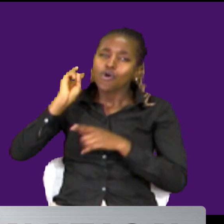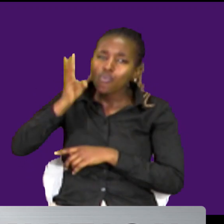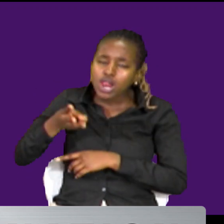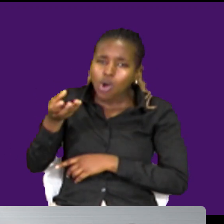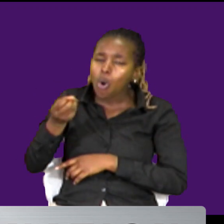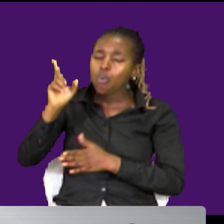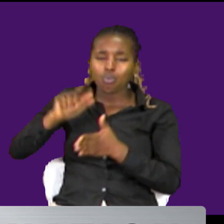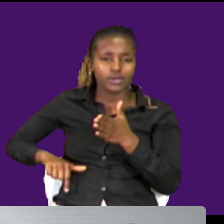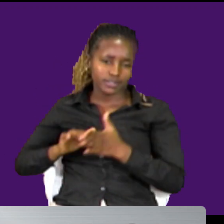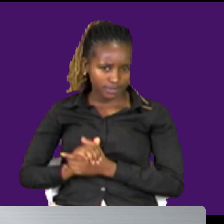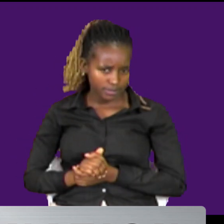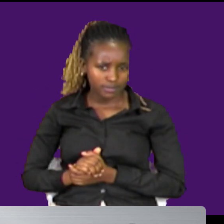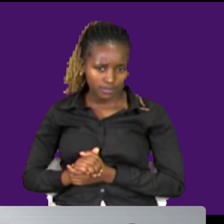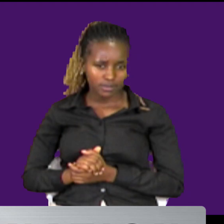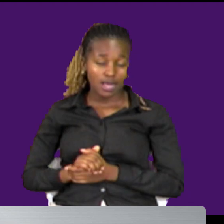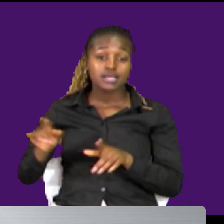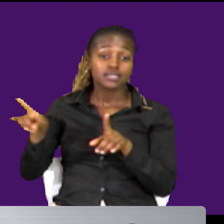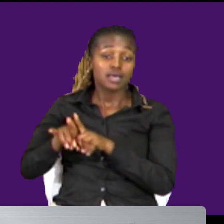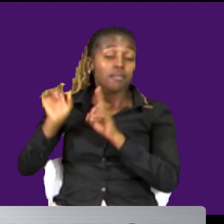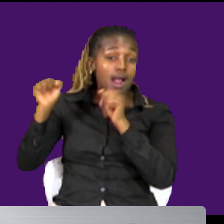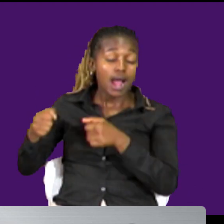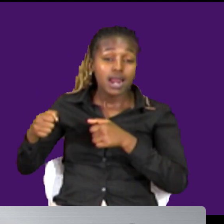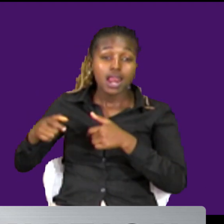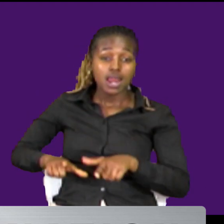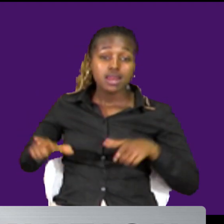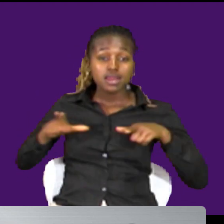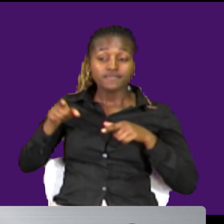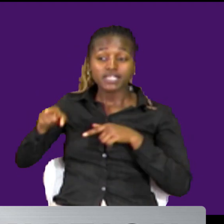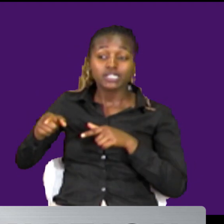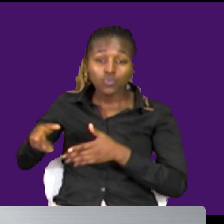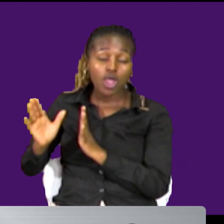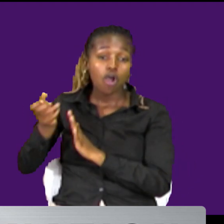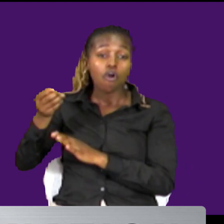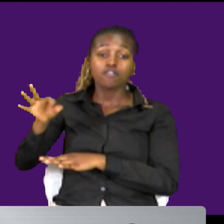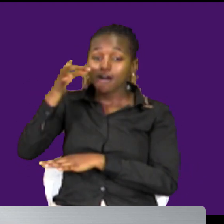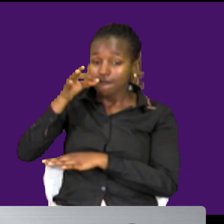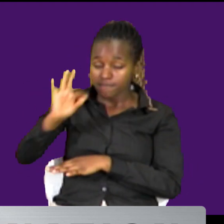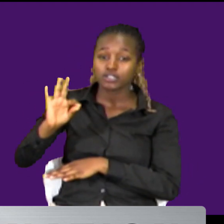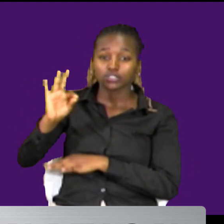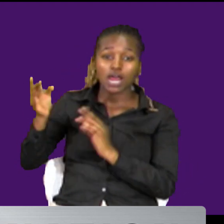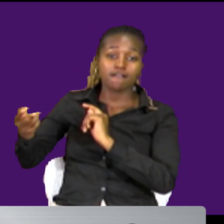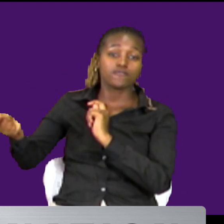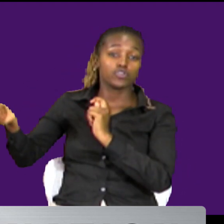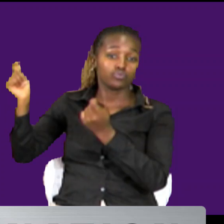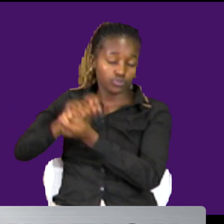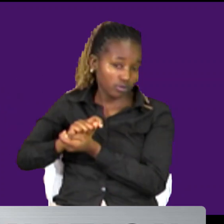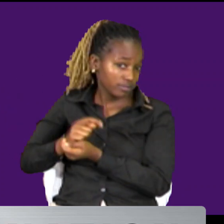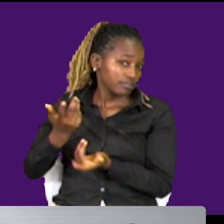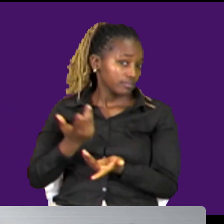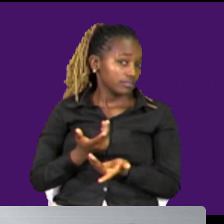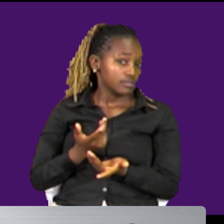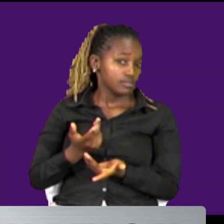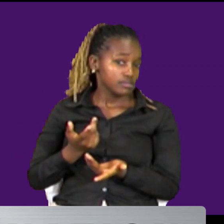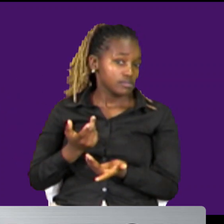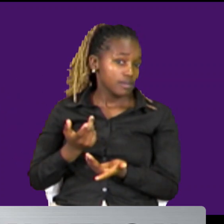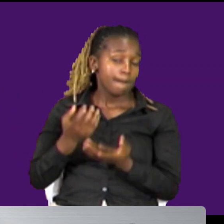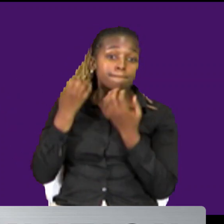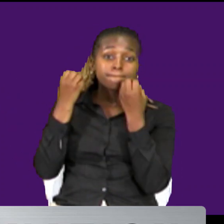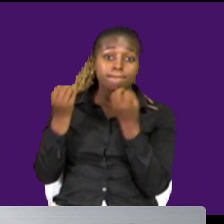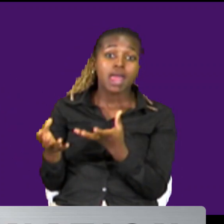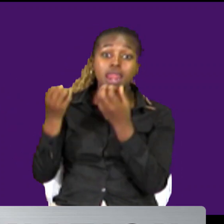this kind of French Revolution approach? Because the French, do you remember? So